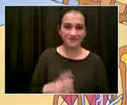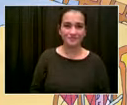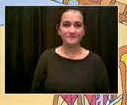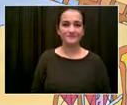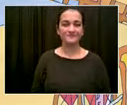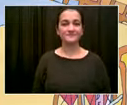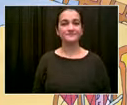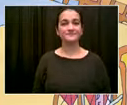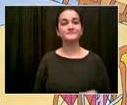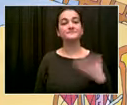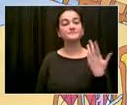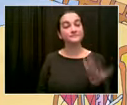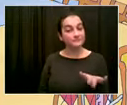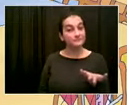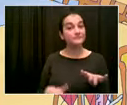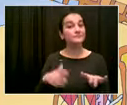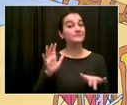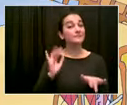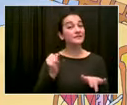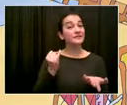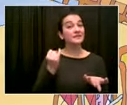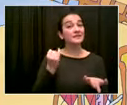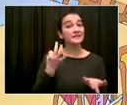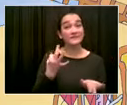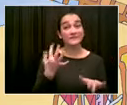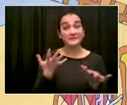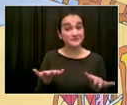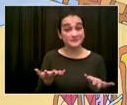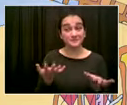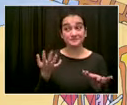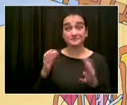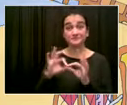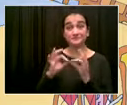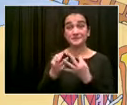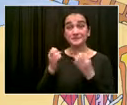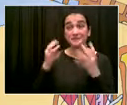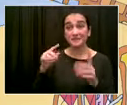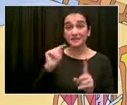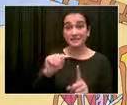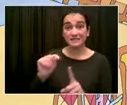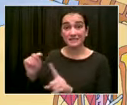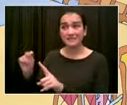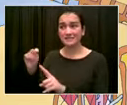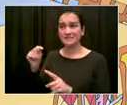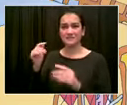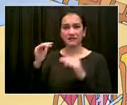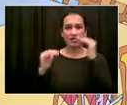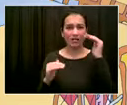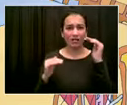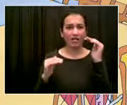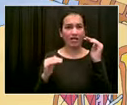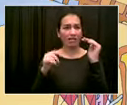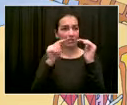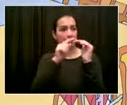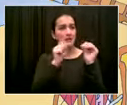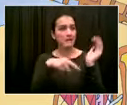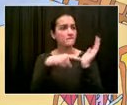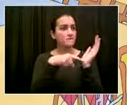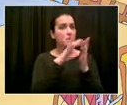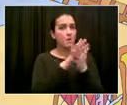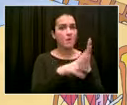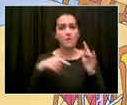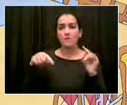many families to do is fend for themselves. A lot of families, if they don't get some help, middle-class families, working-class families, they don't get some help, their